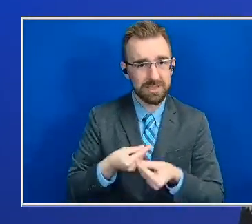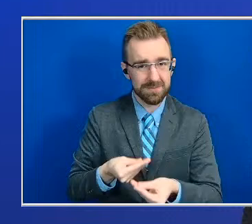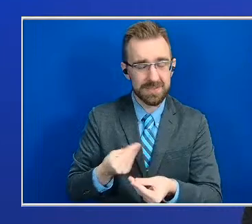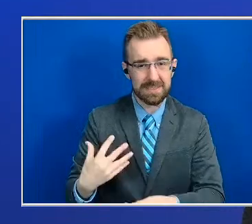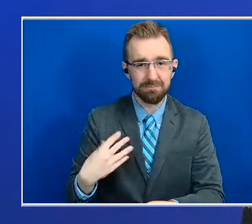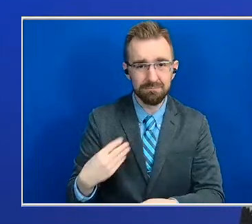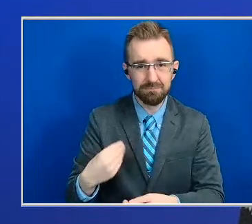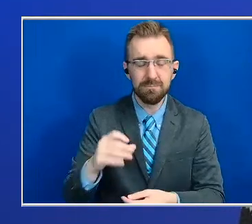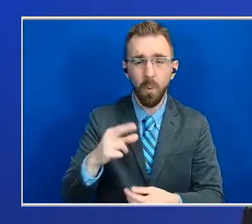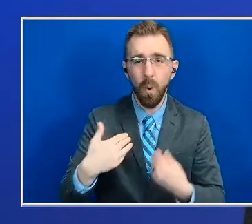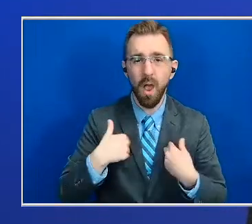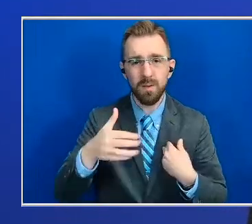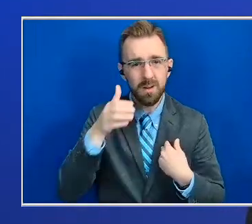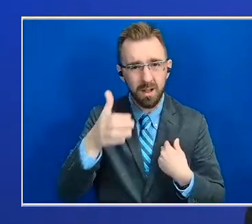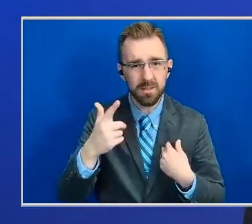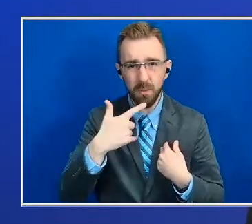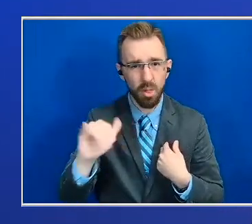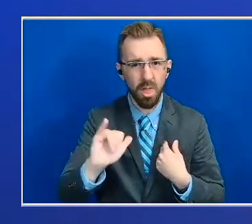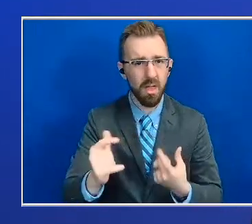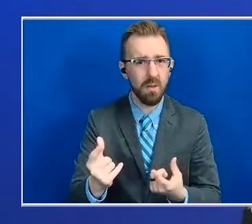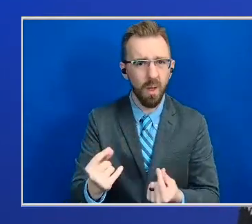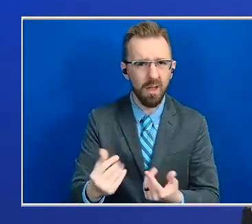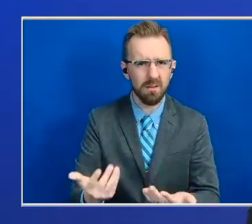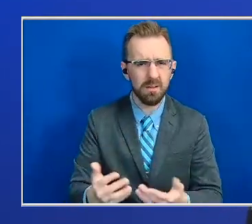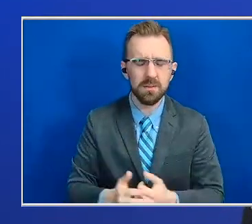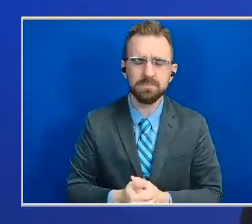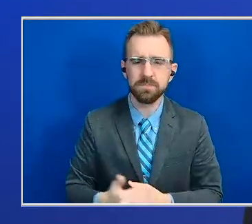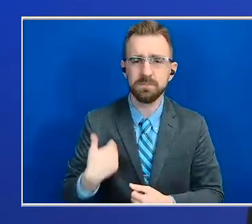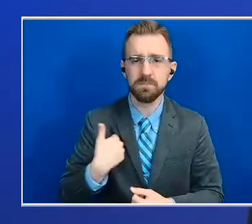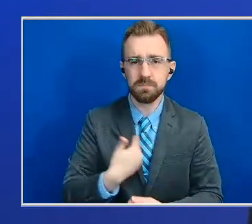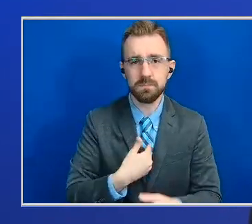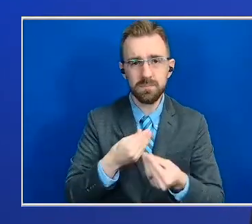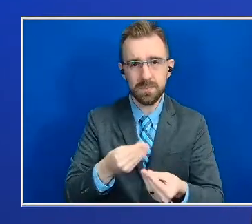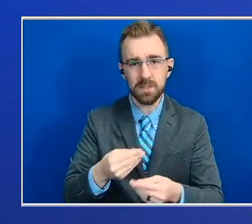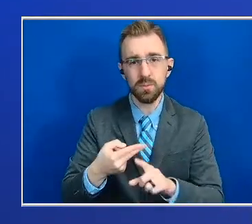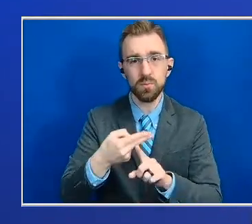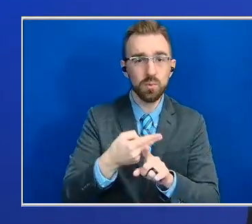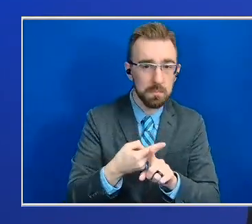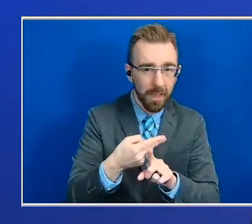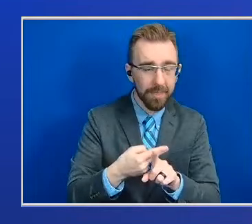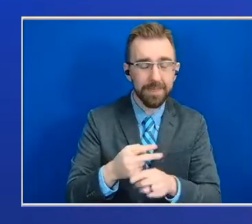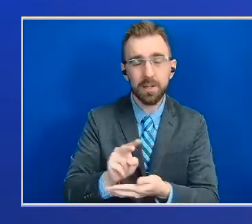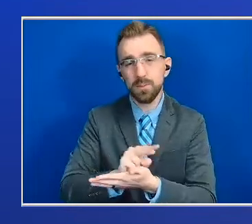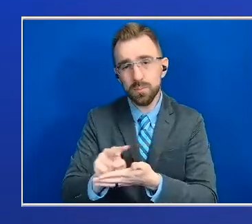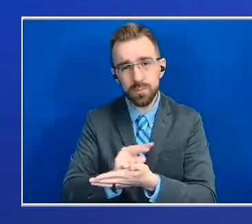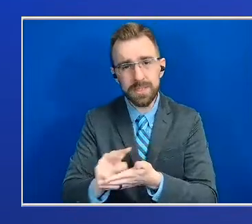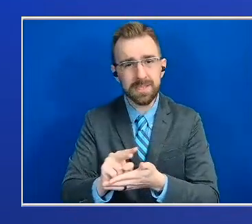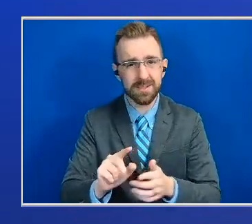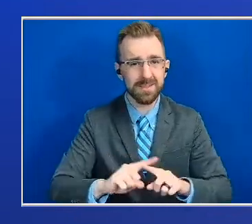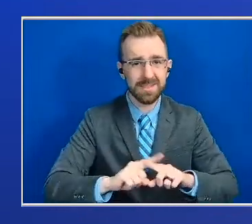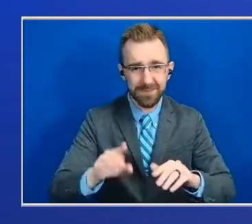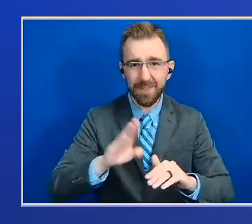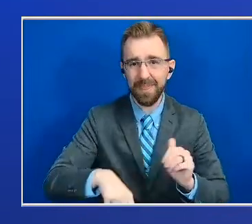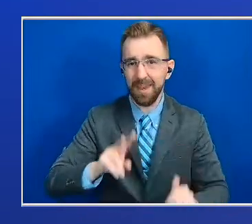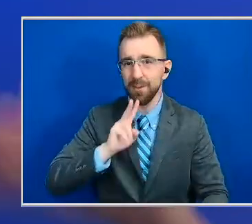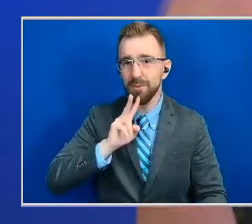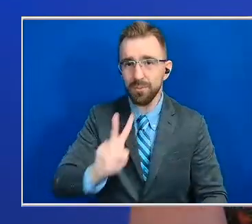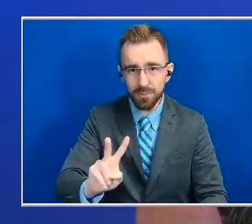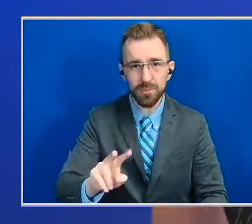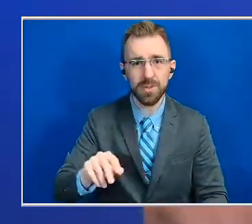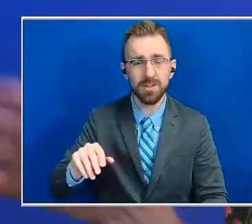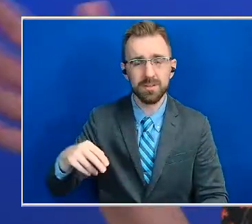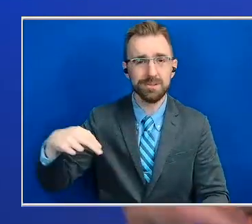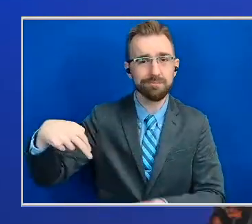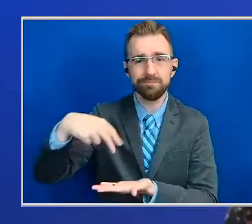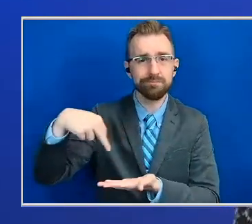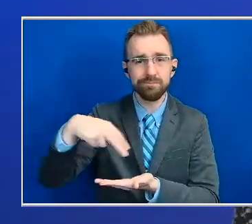what that might look like. Breastfeeding a 2-month-old or a 2-week-old is very different than a 2-year-old who might just come